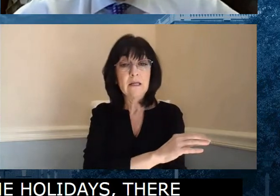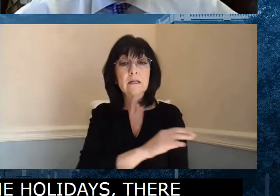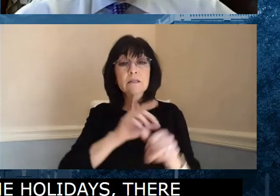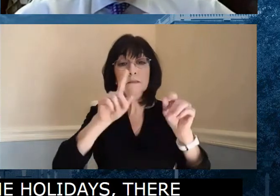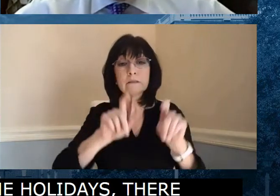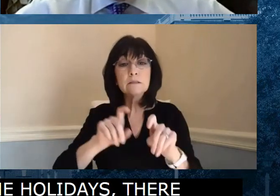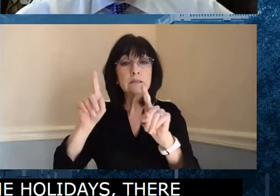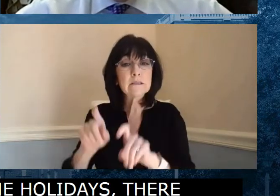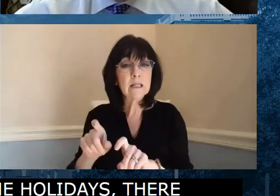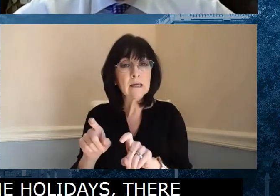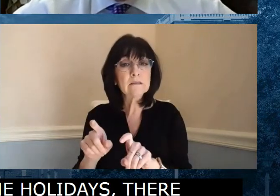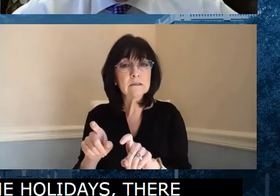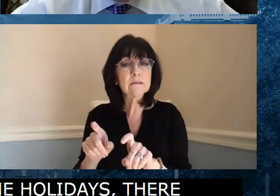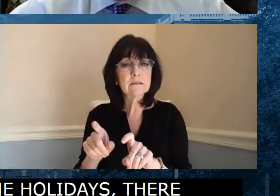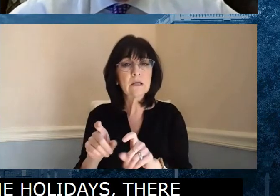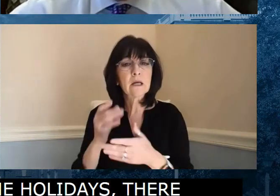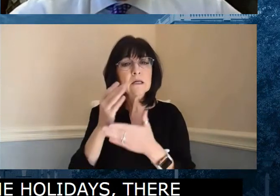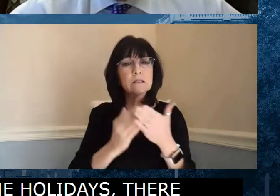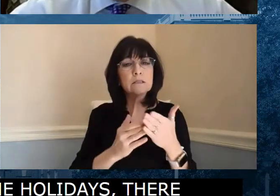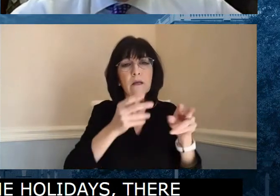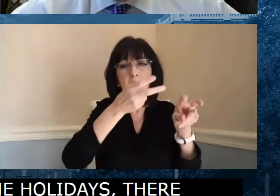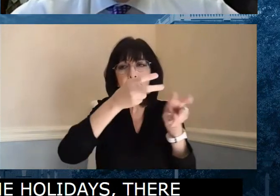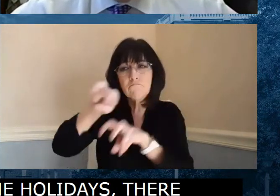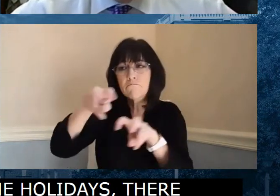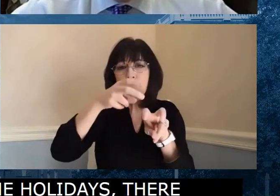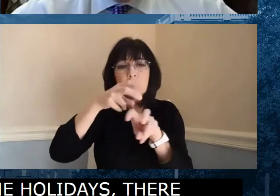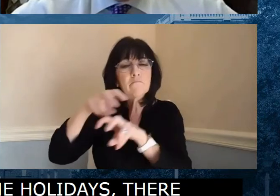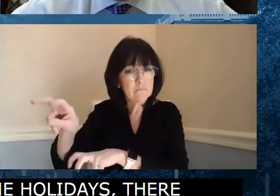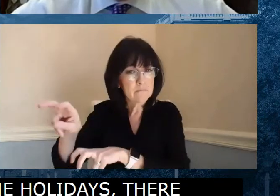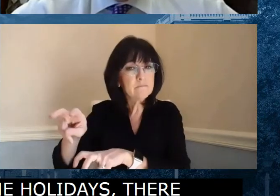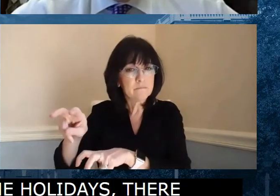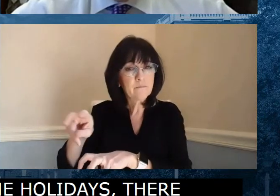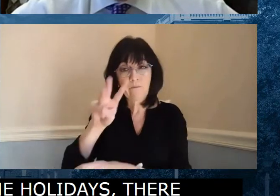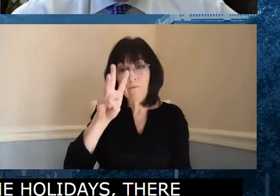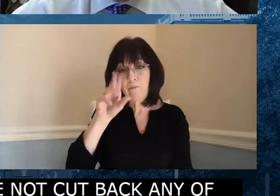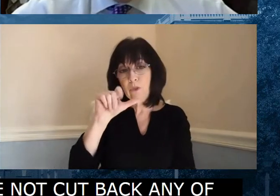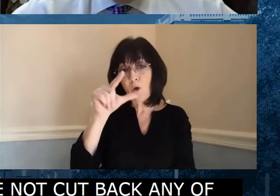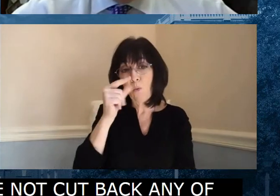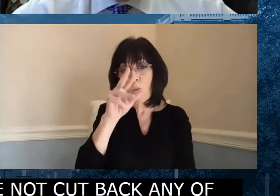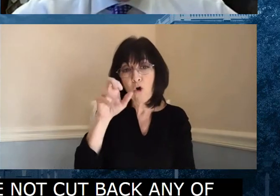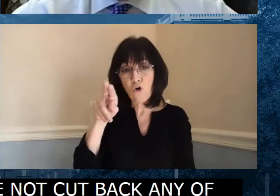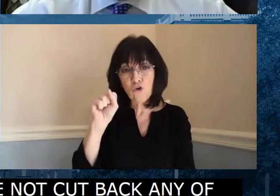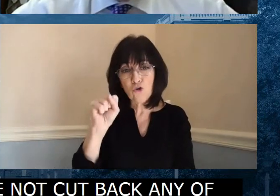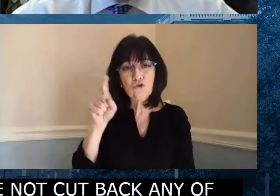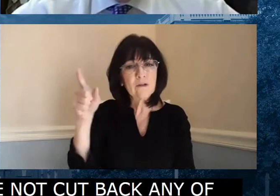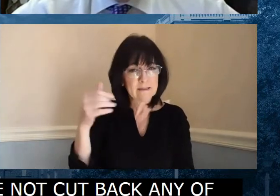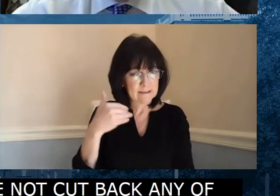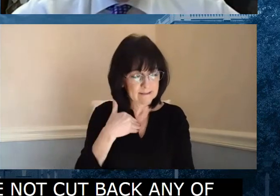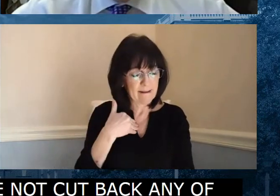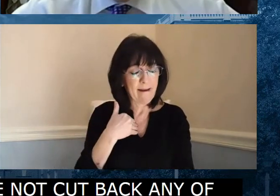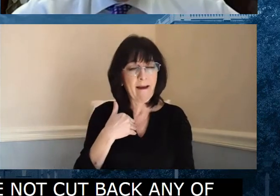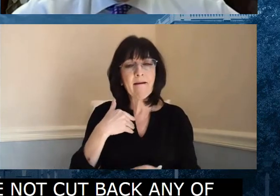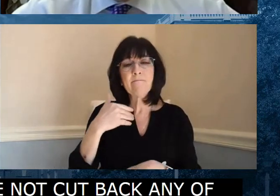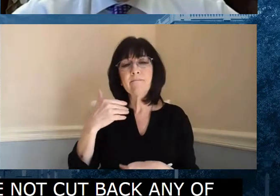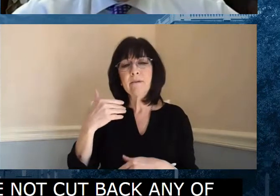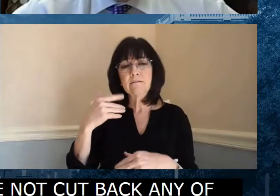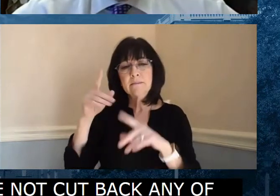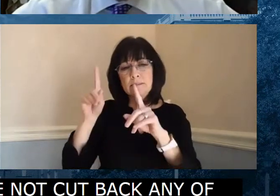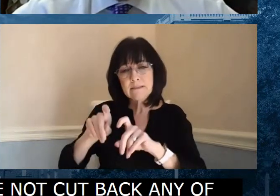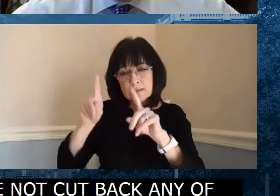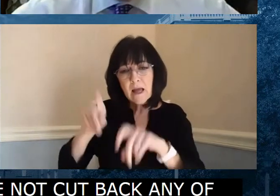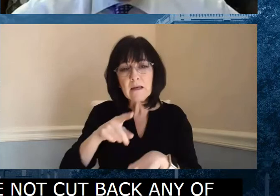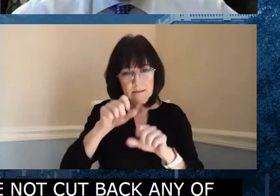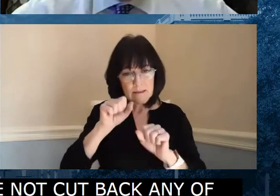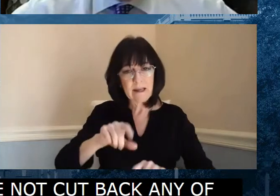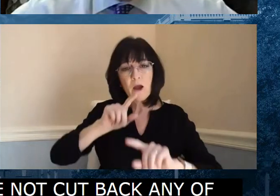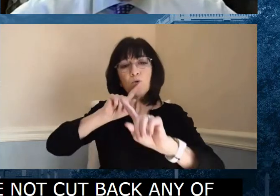to host vaccination as well, but Walgreens is still a good partner. We have the at-home process for those that could order from the